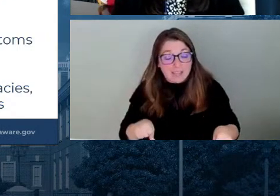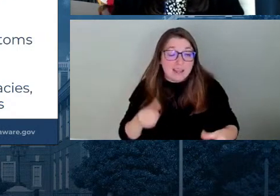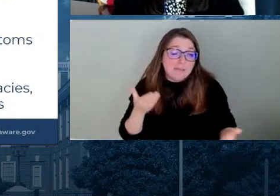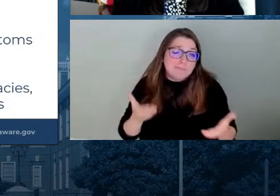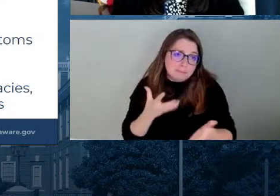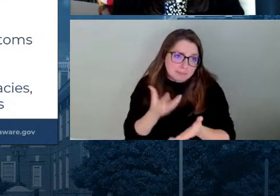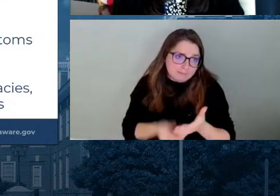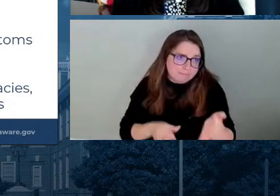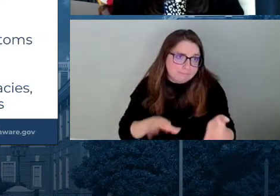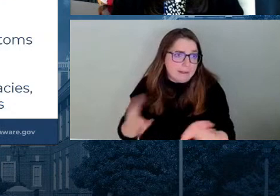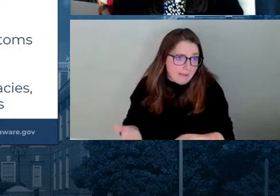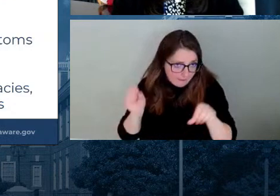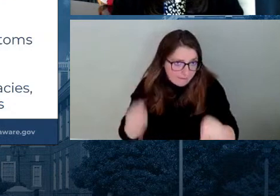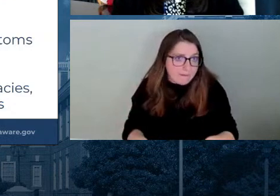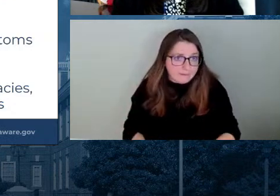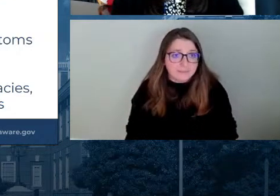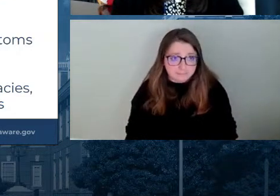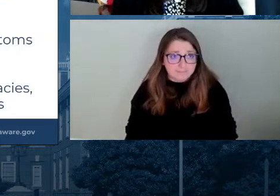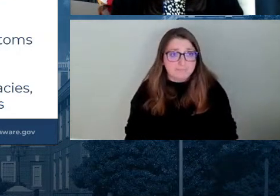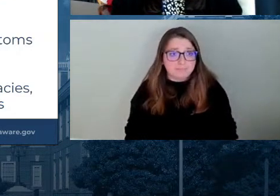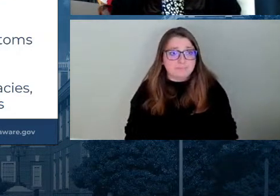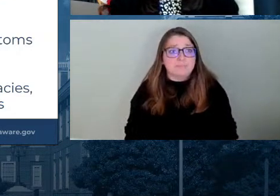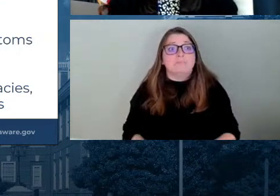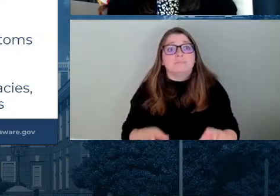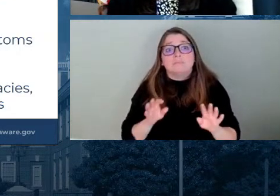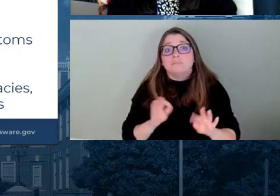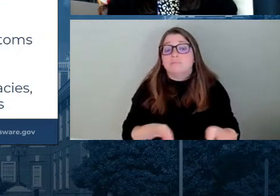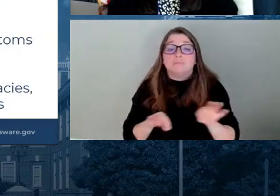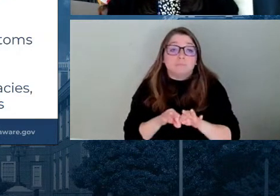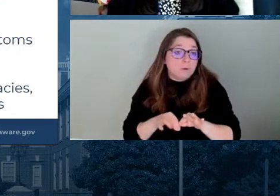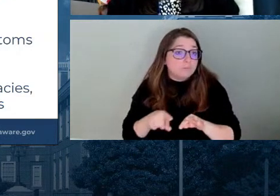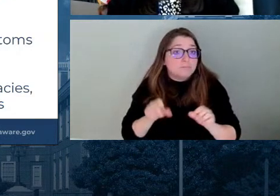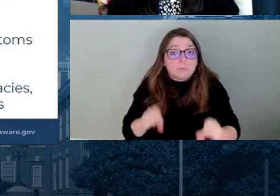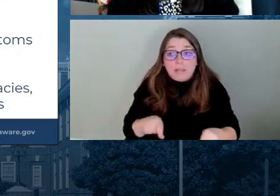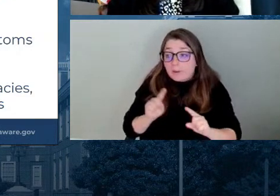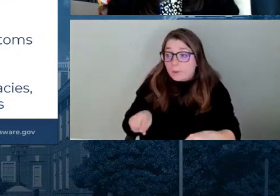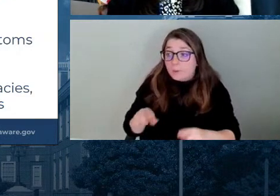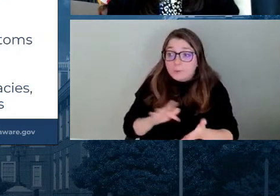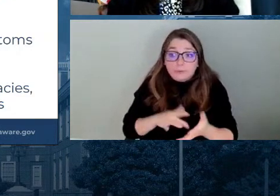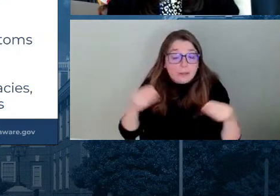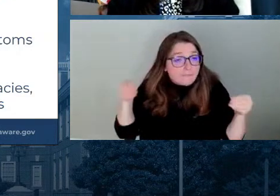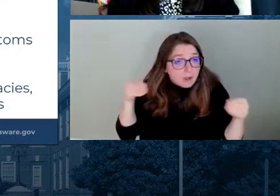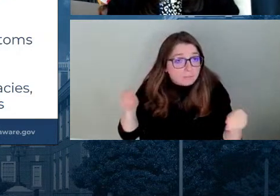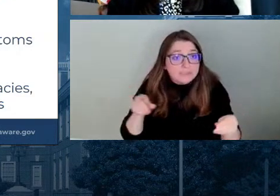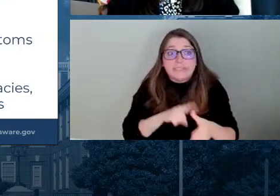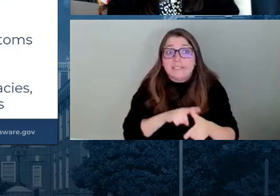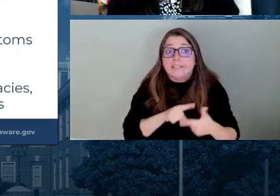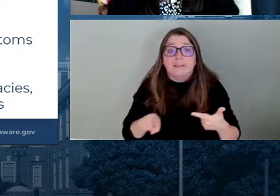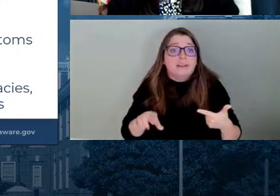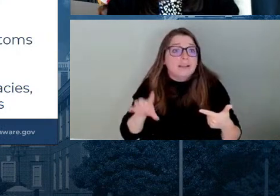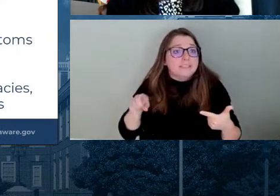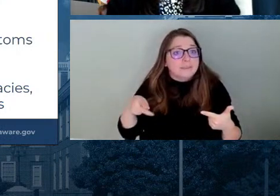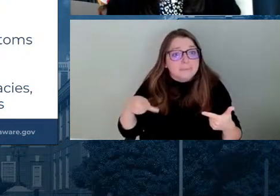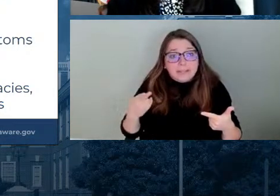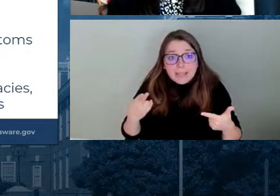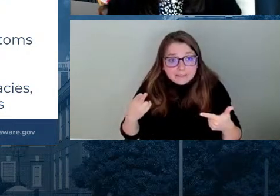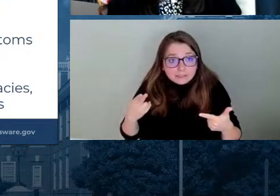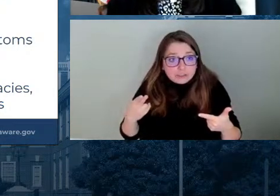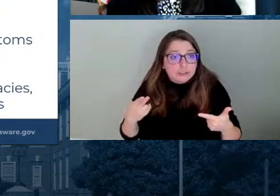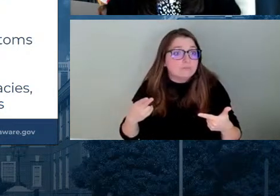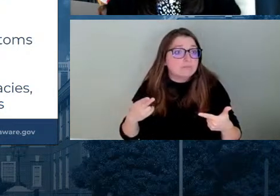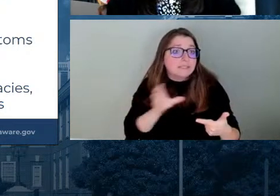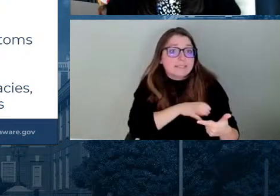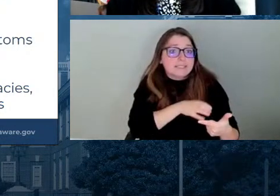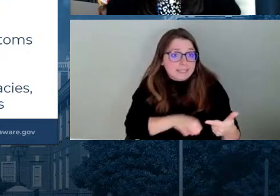through medical providers, pharmacies, our federally qualified health centers, as well as the DPH clinics and public health partners